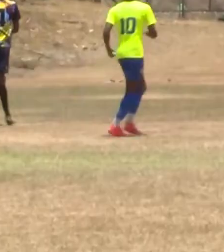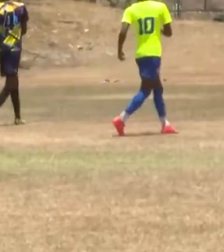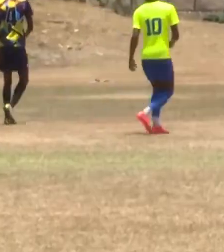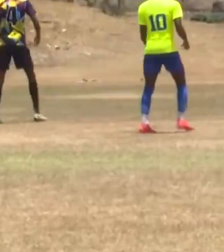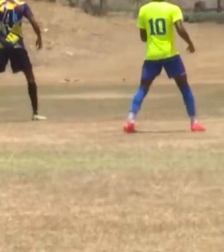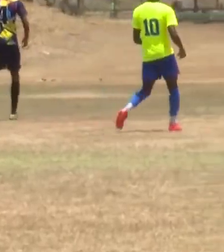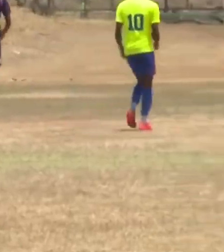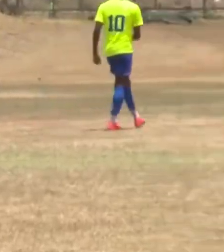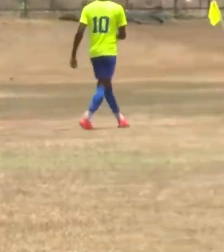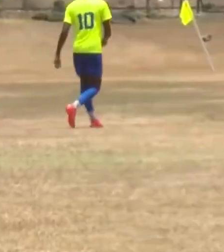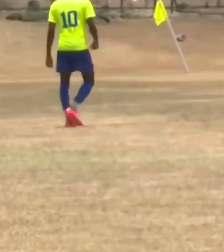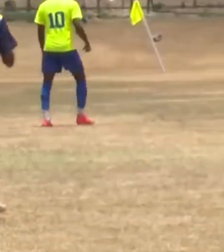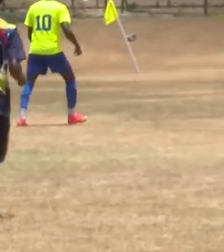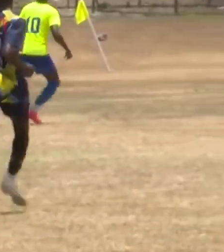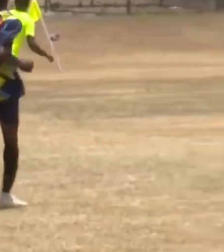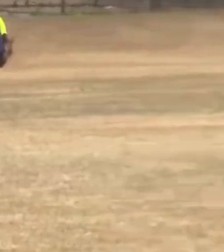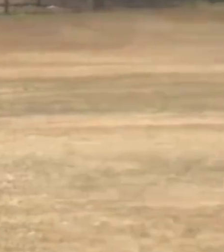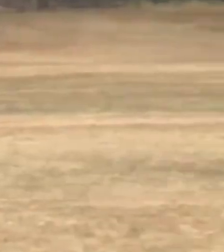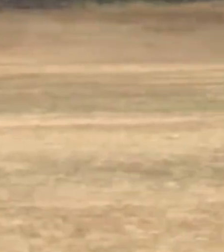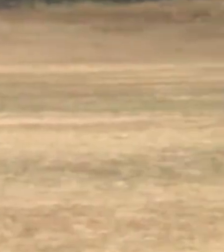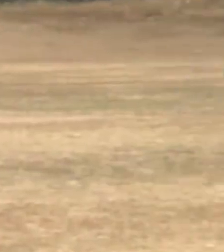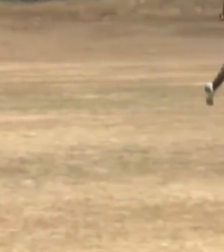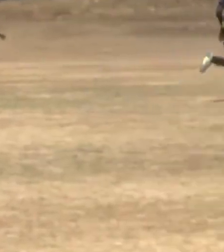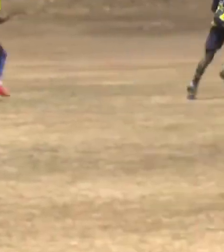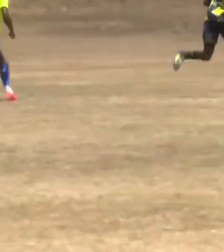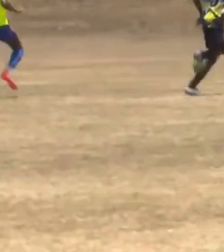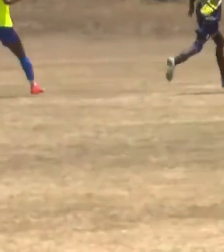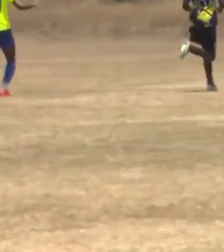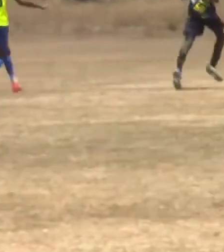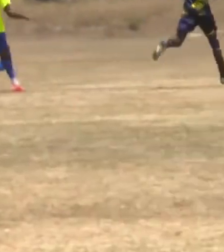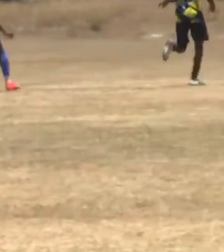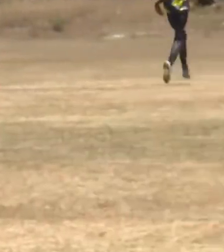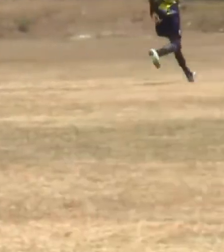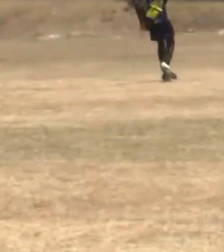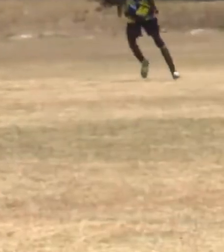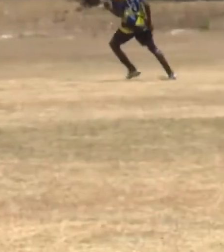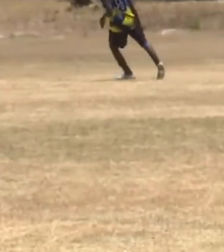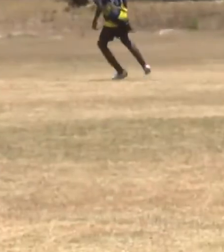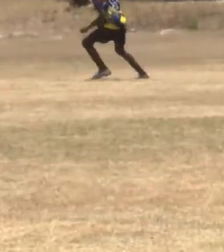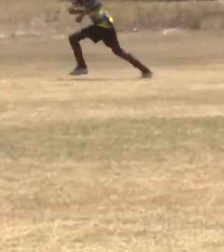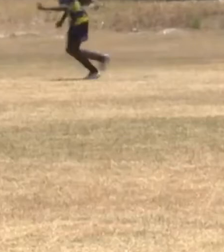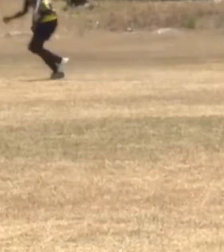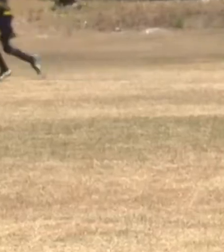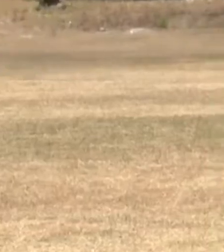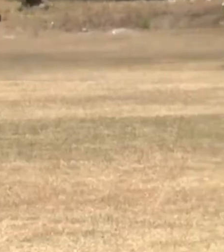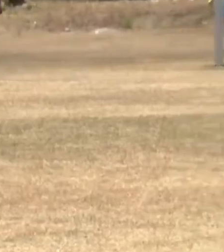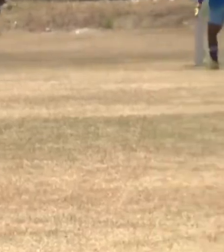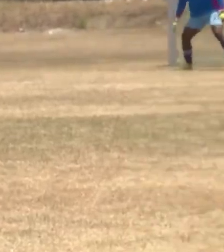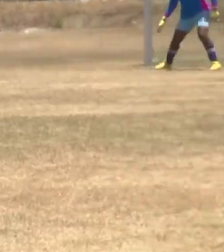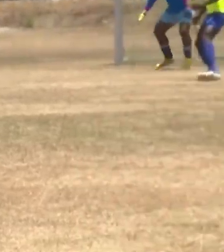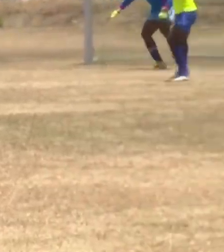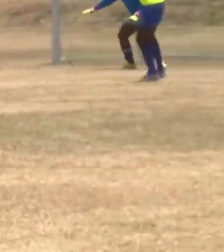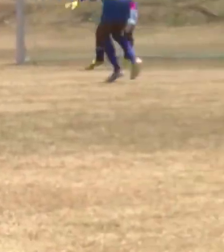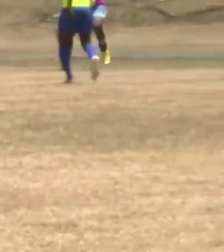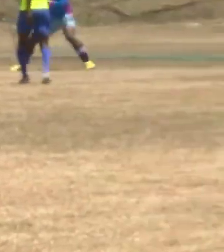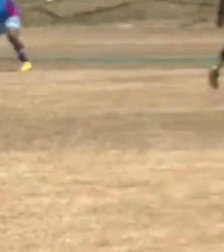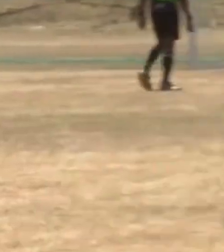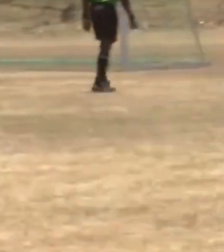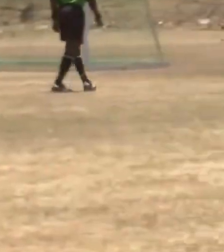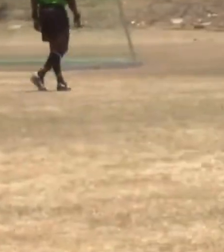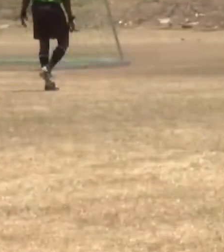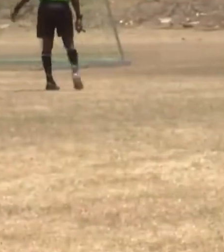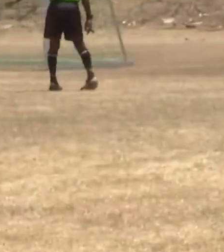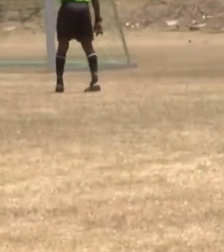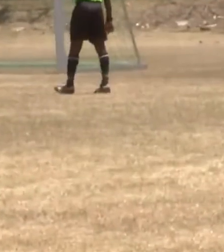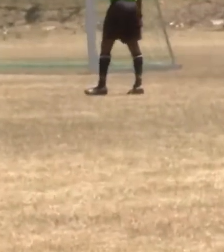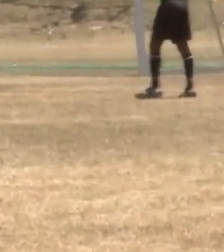brace. Javonte Griffith did all the setting up on the left flank, and then unselfishly, he fed Harewood, who had either